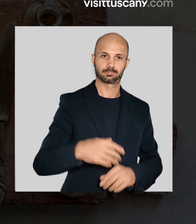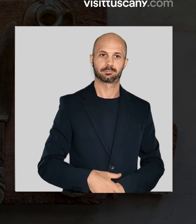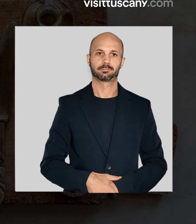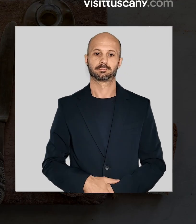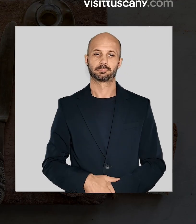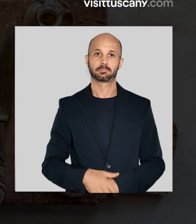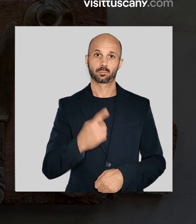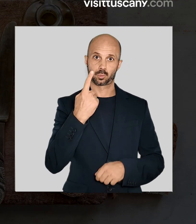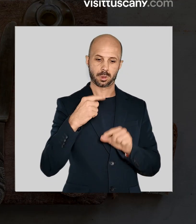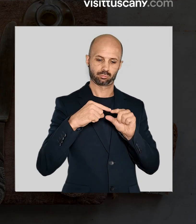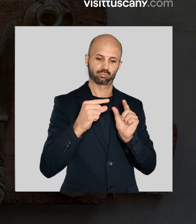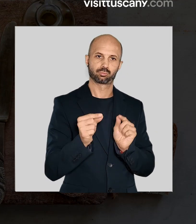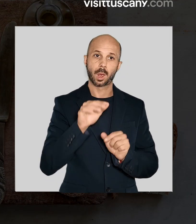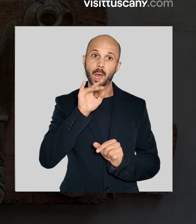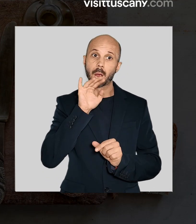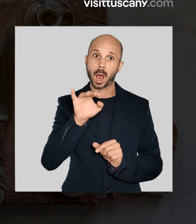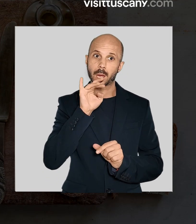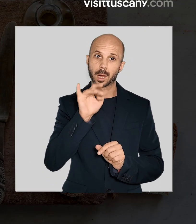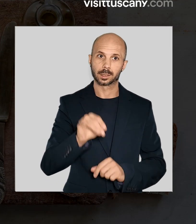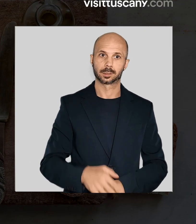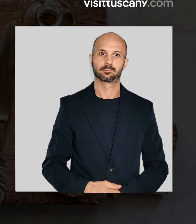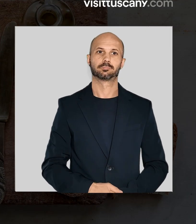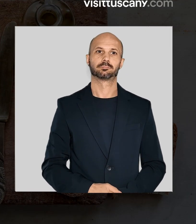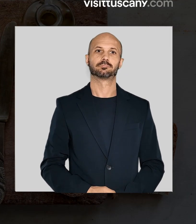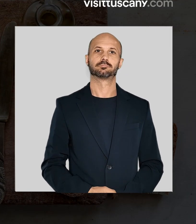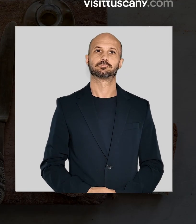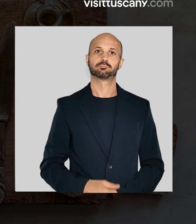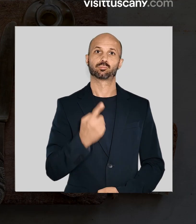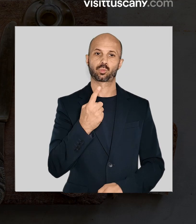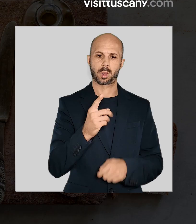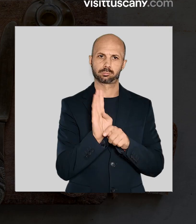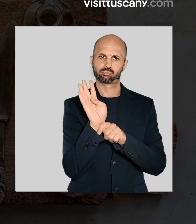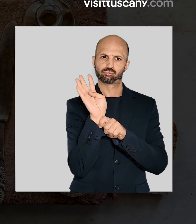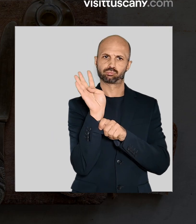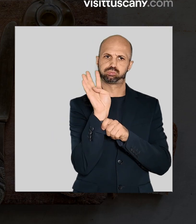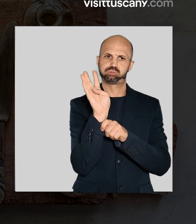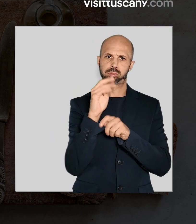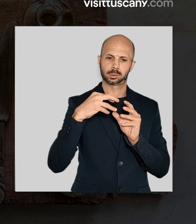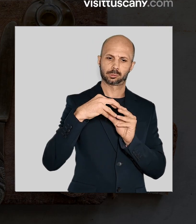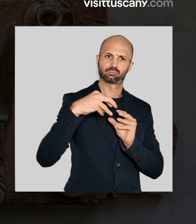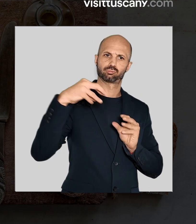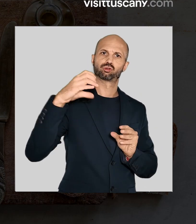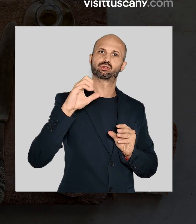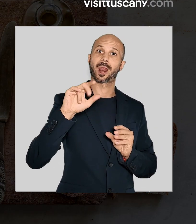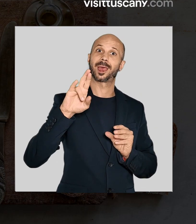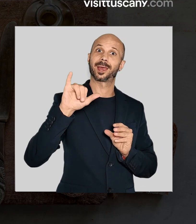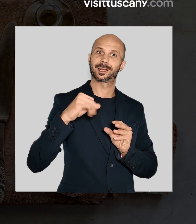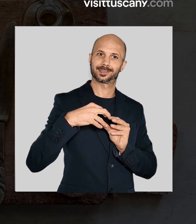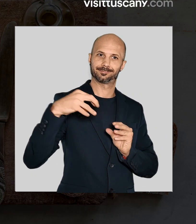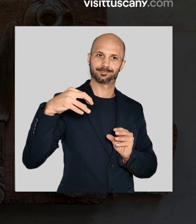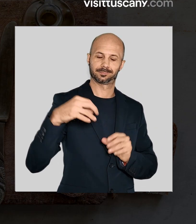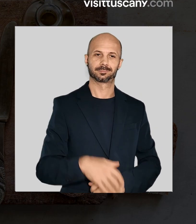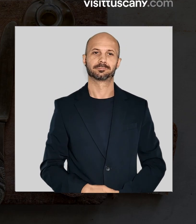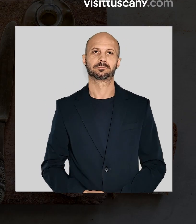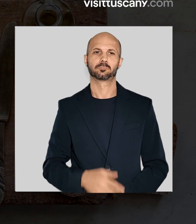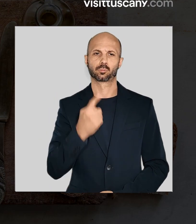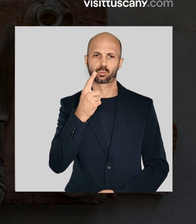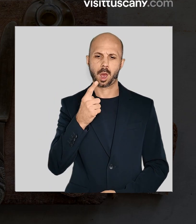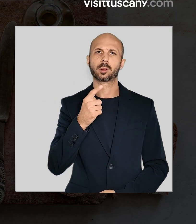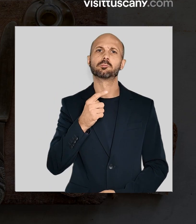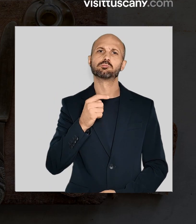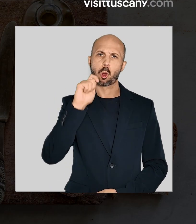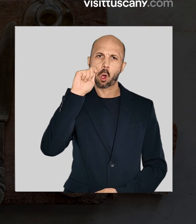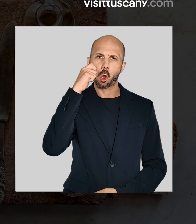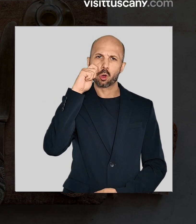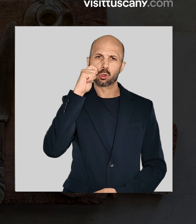Crostini neri. Ingredients: 1 carrot, 1 celery stalk,